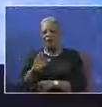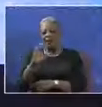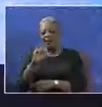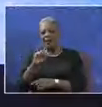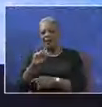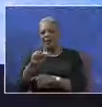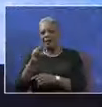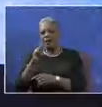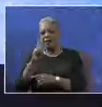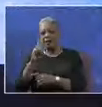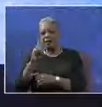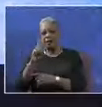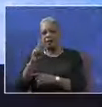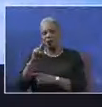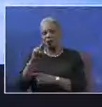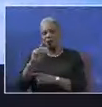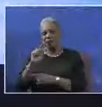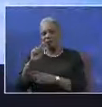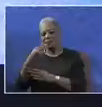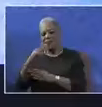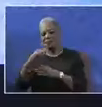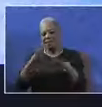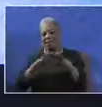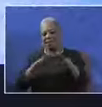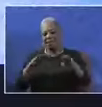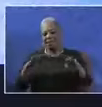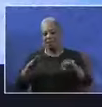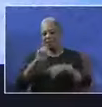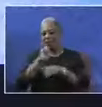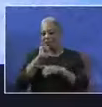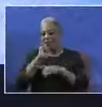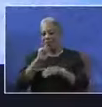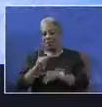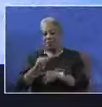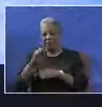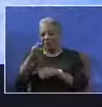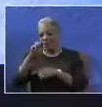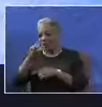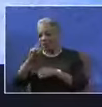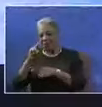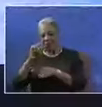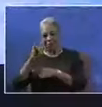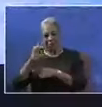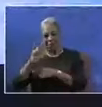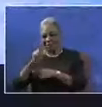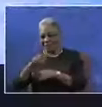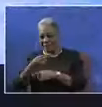Araunah's threshing floor was Mount Moriah, then if you've been to Sunday School